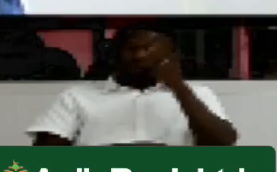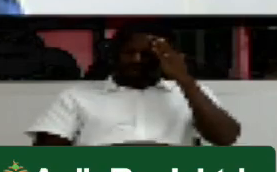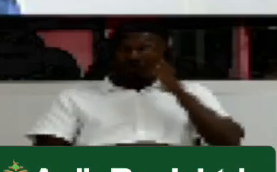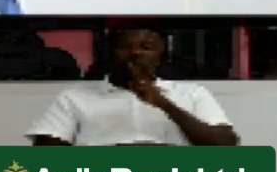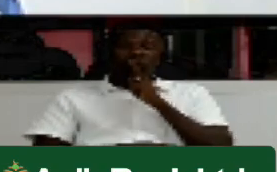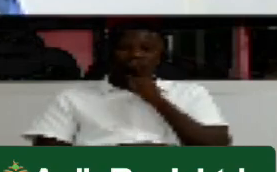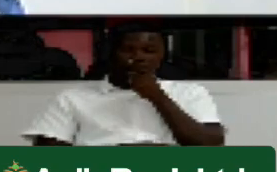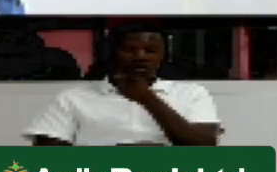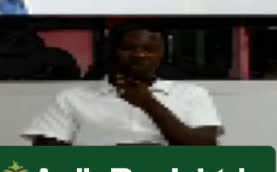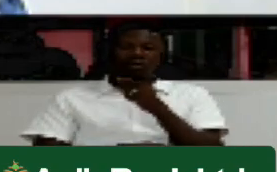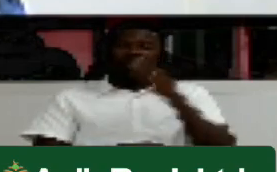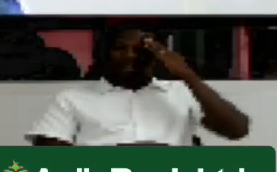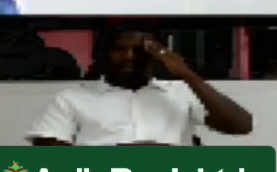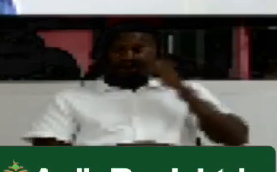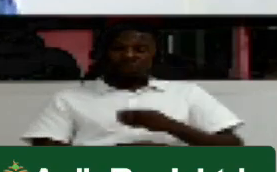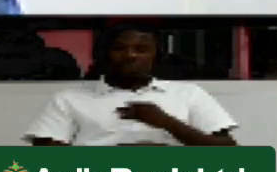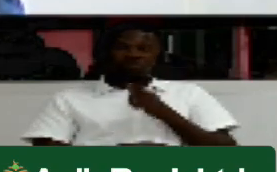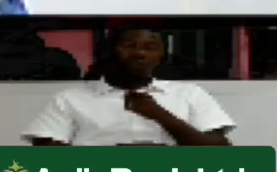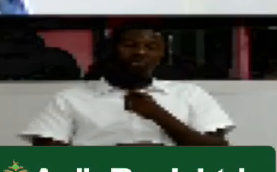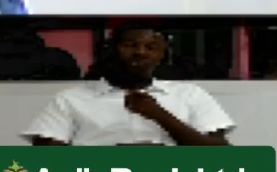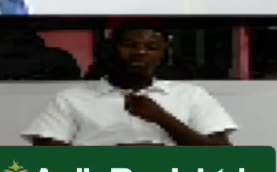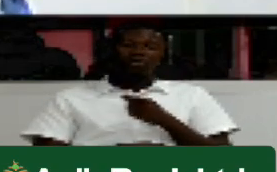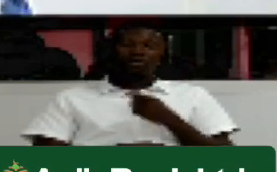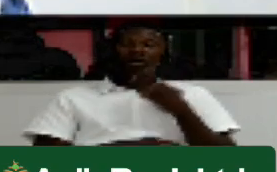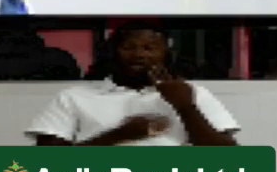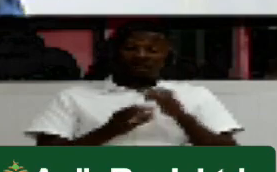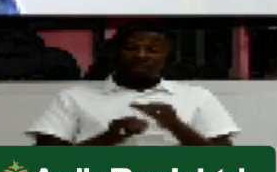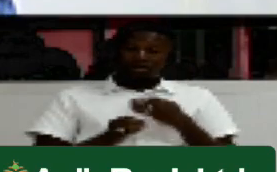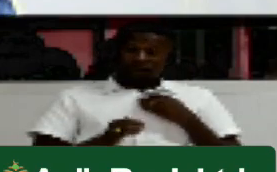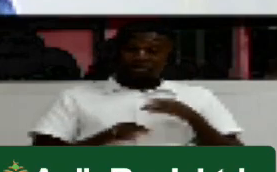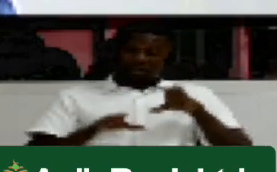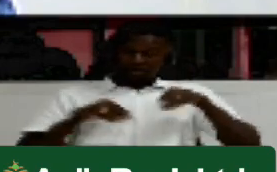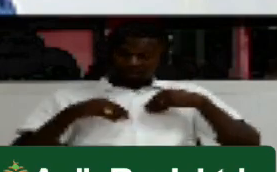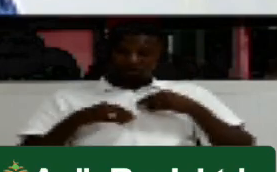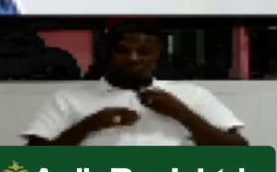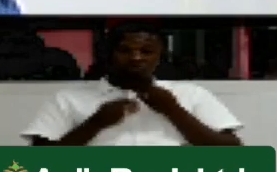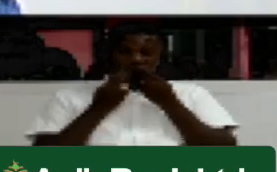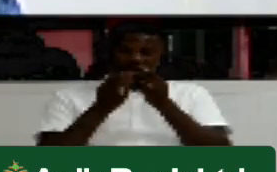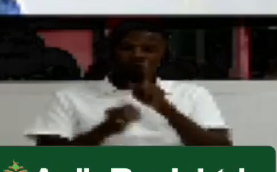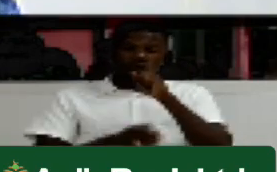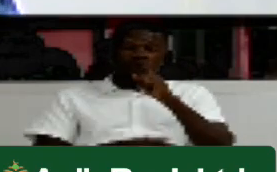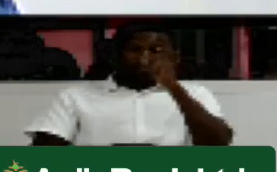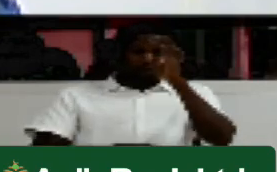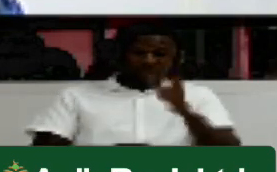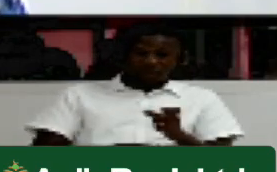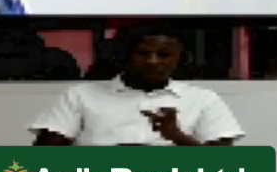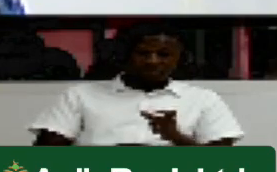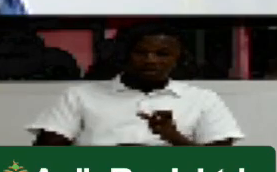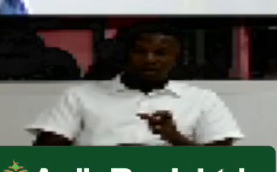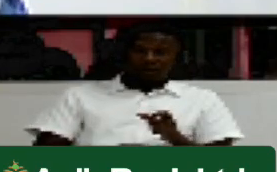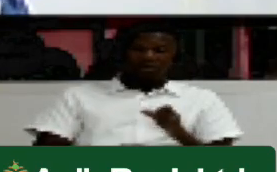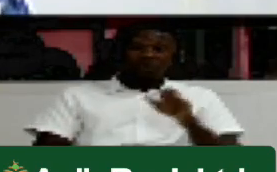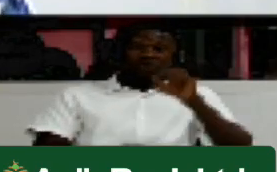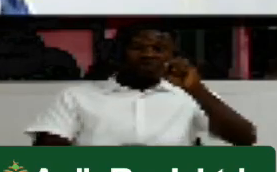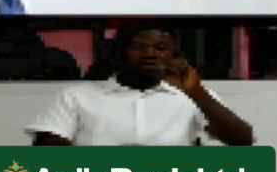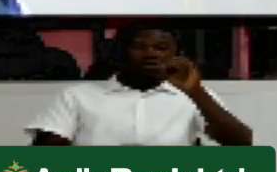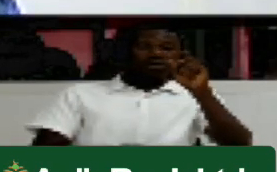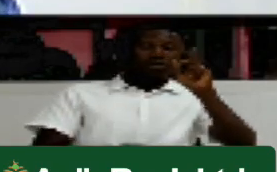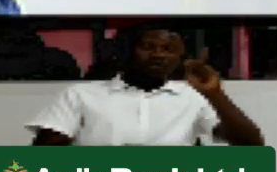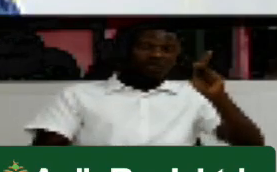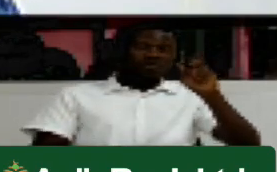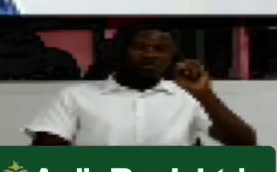However, if I can be allowed to mention just one person, Koto Saul, thank